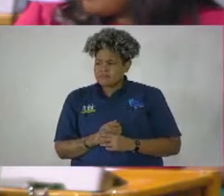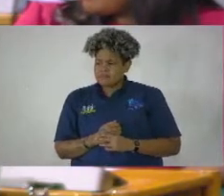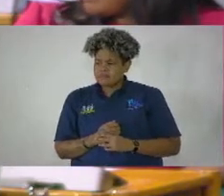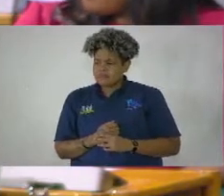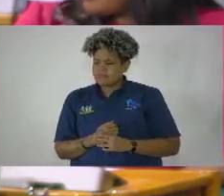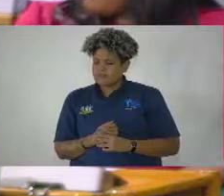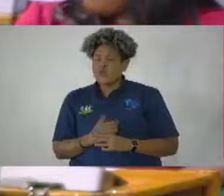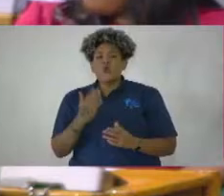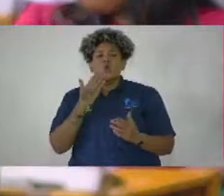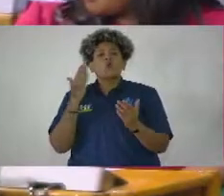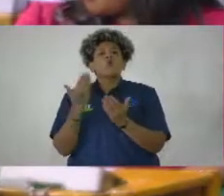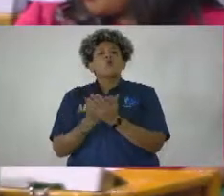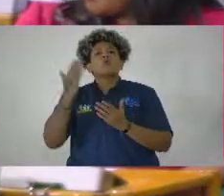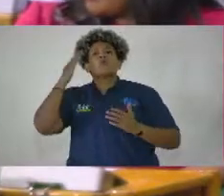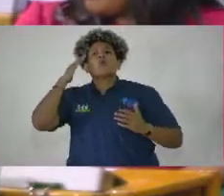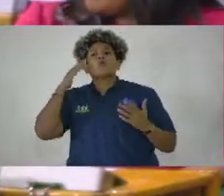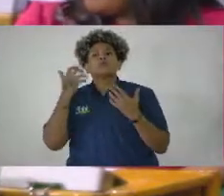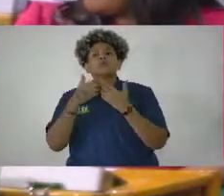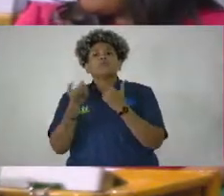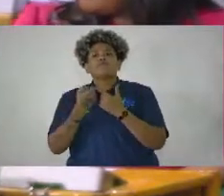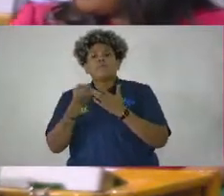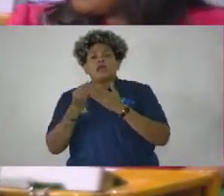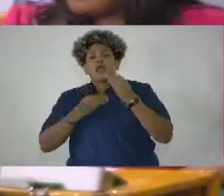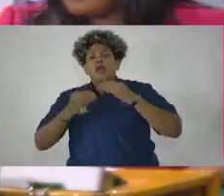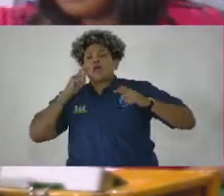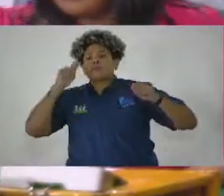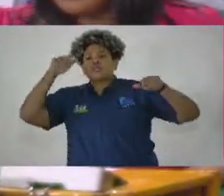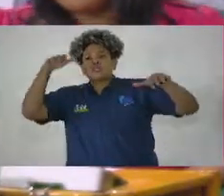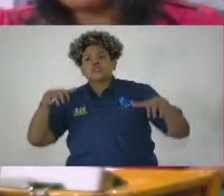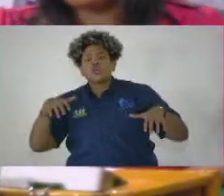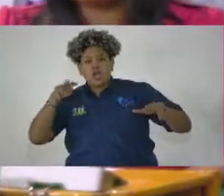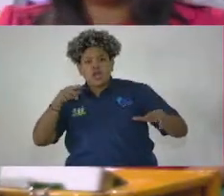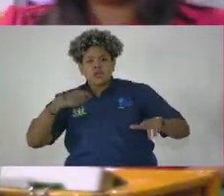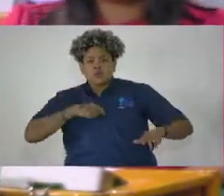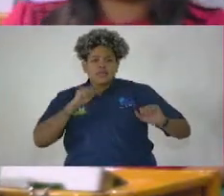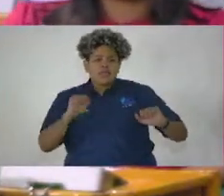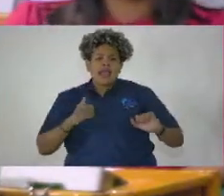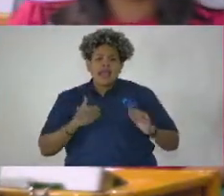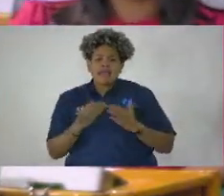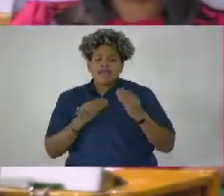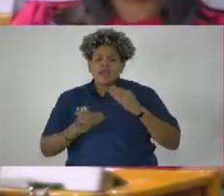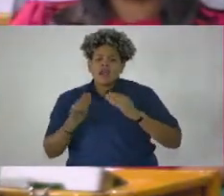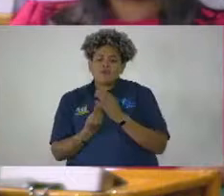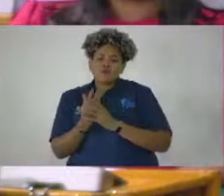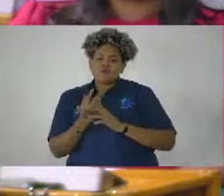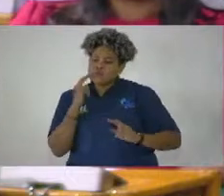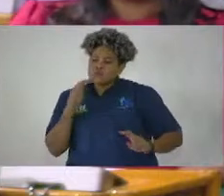But it is good to know that outside of economic shock, we can have economic growth